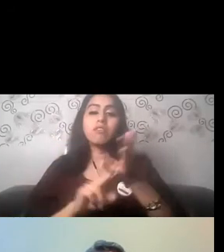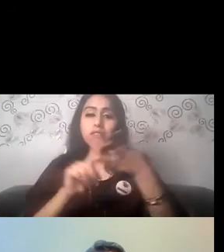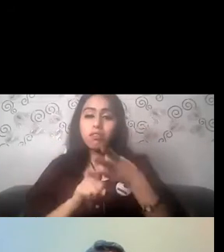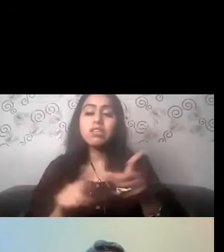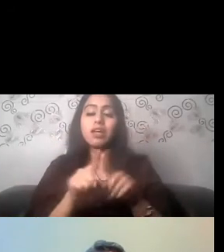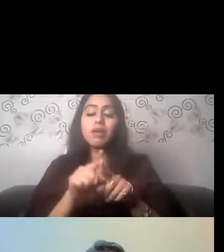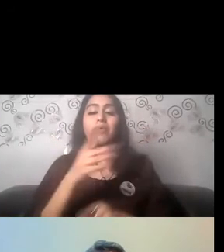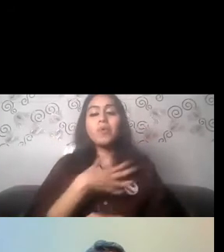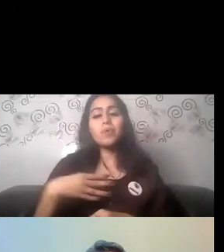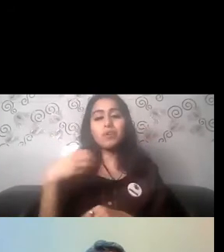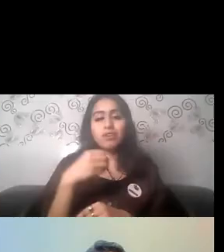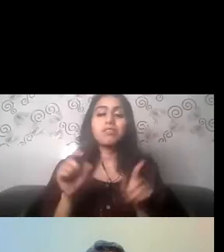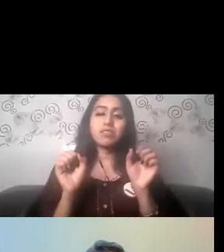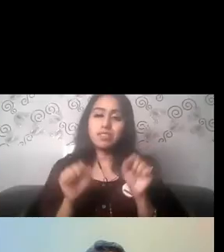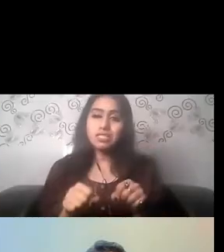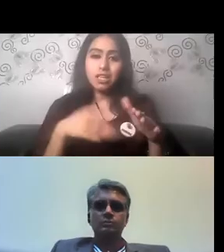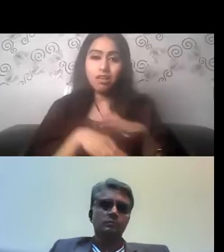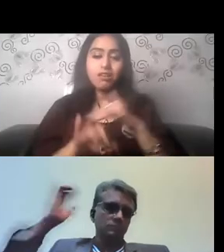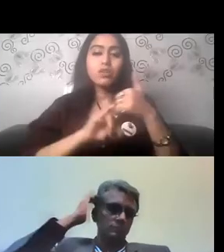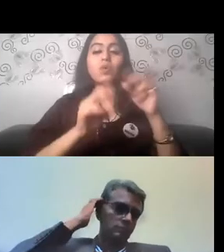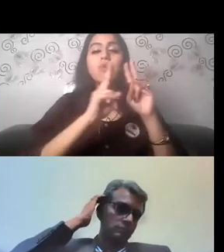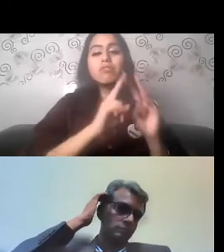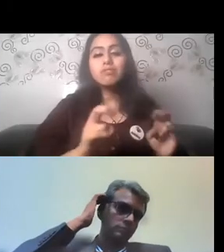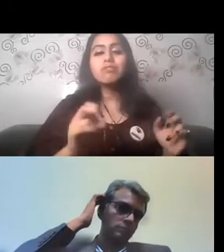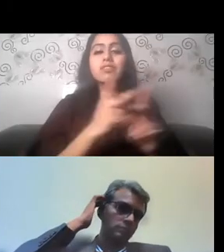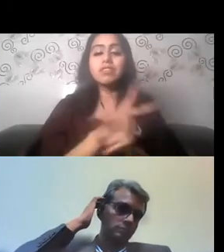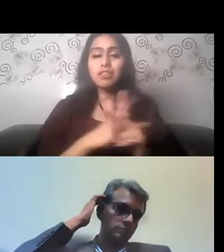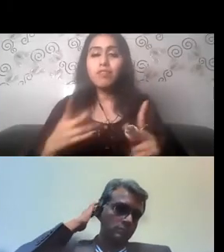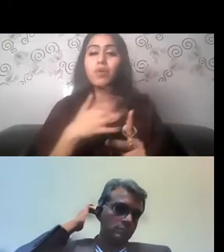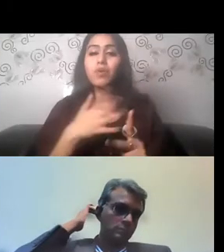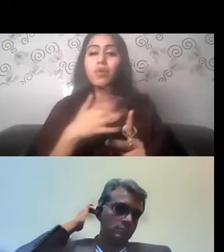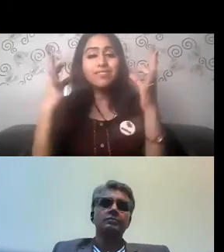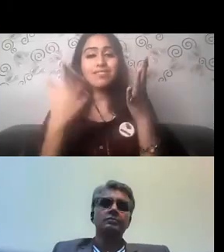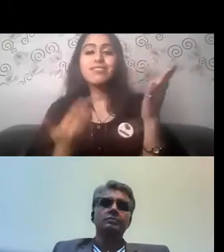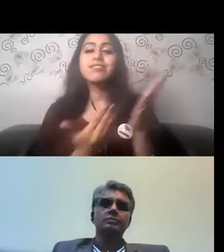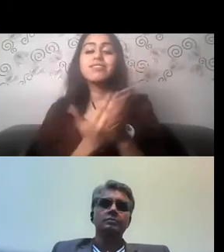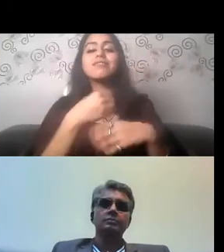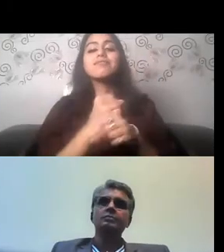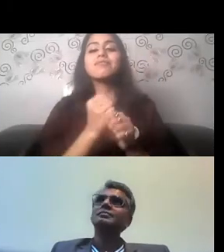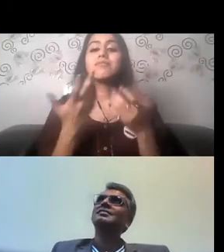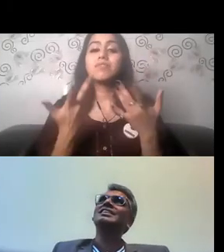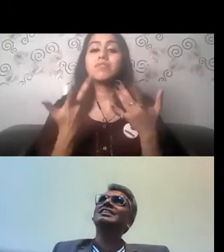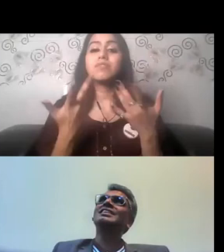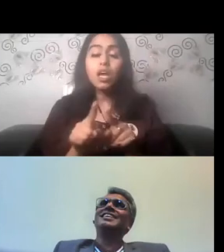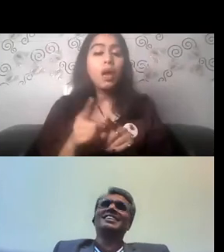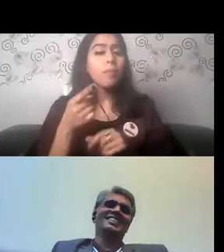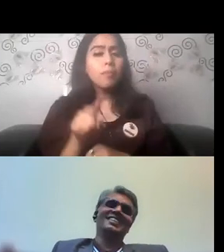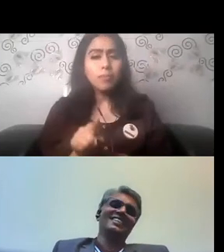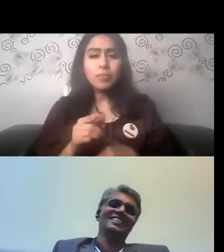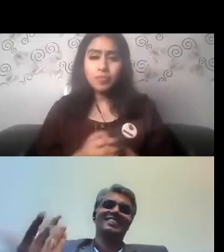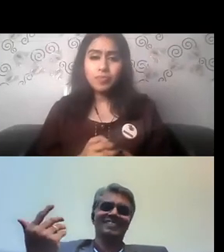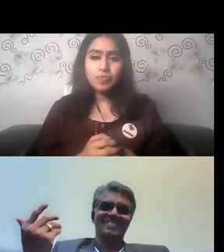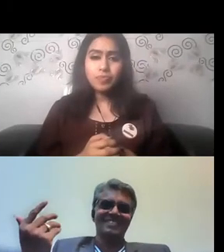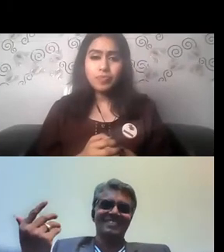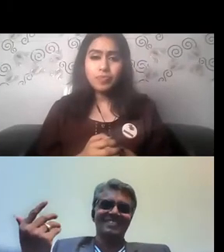organising ourselves, so creating our own organisations. That's absolutely not,